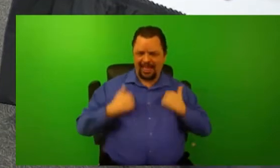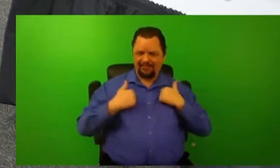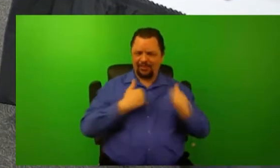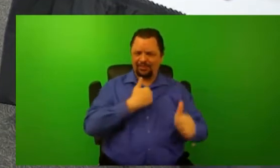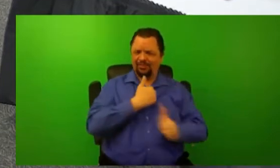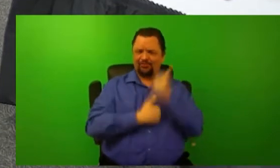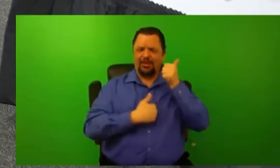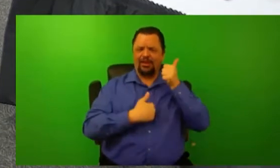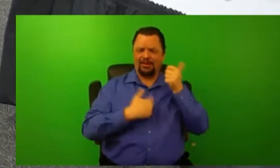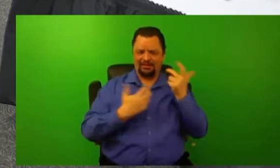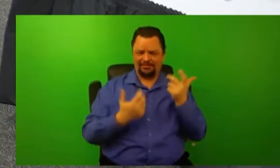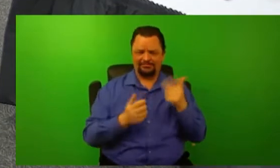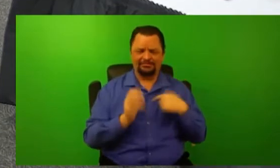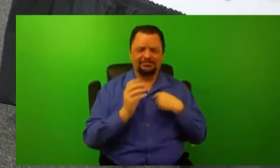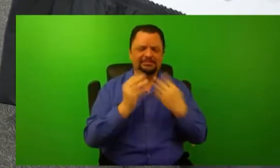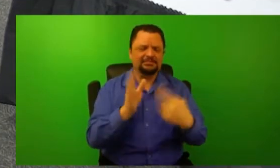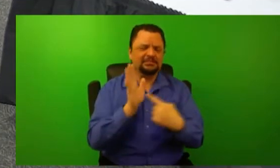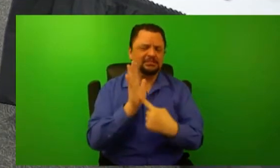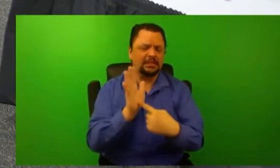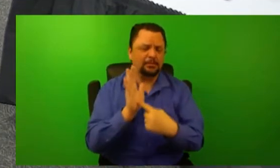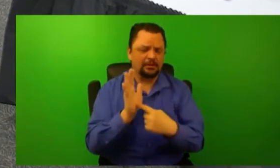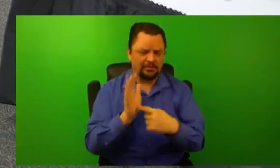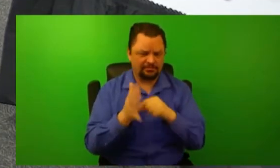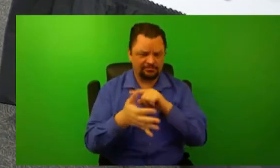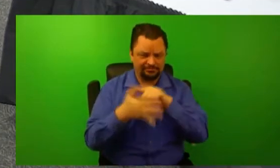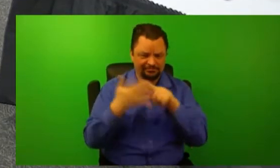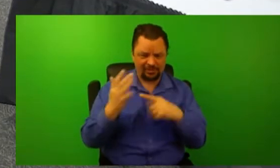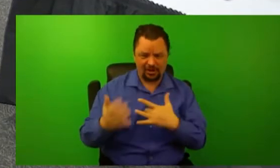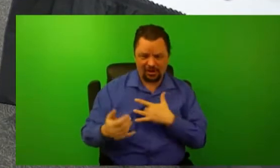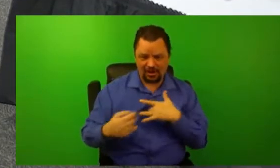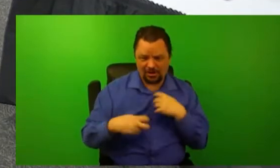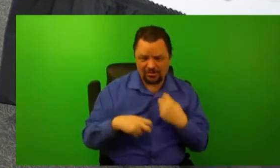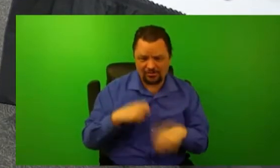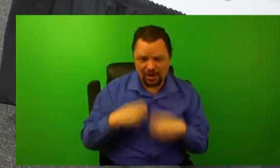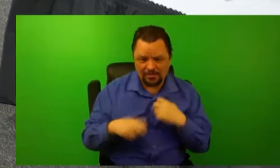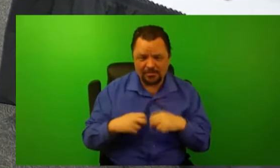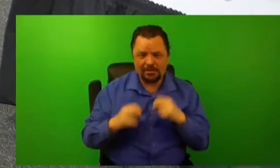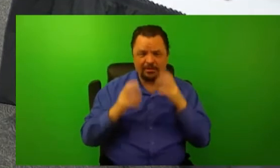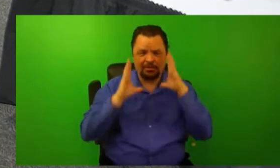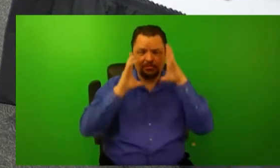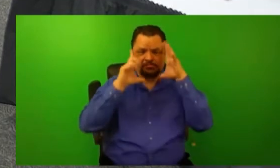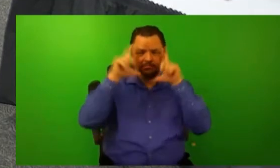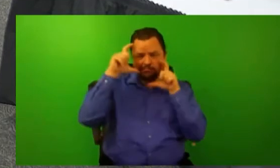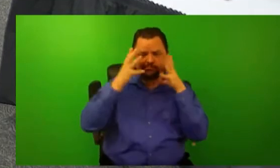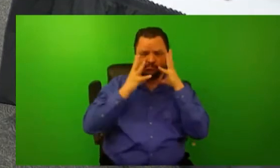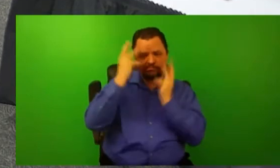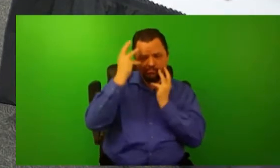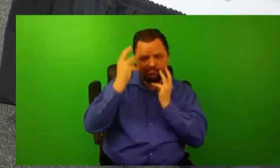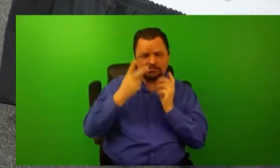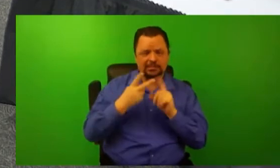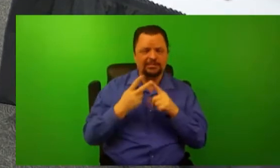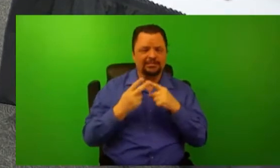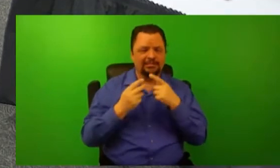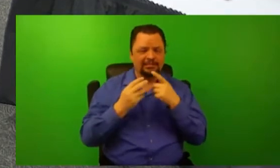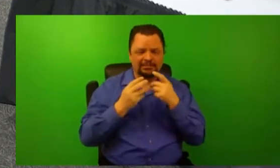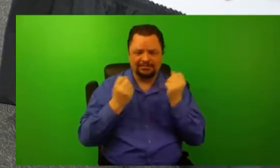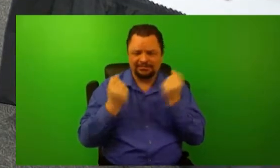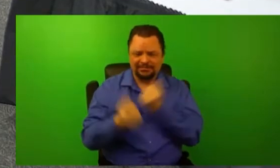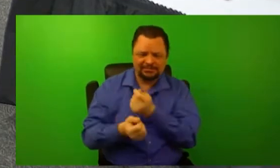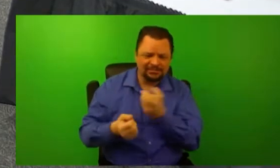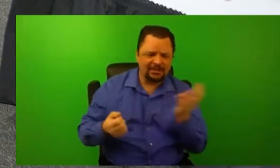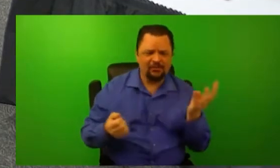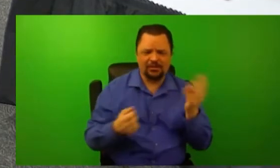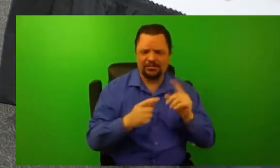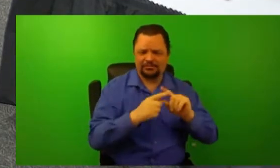miscarriages, myocarditis, cancer diagnosis, Bell's palsy, and female infertility. There are NIH documents showing people are suffering immune